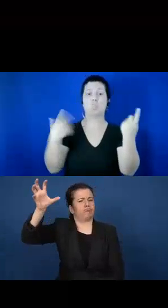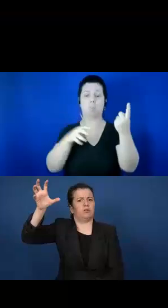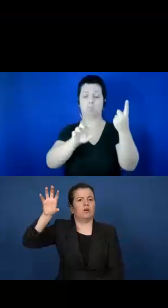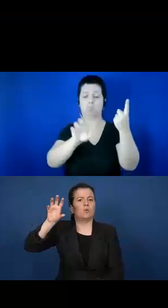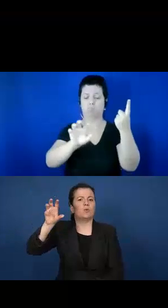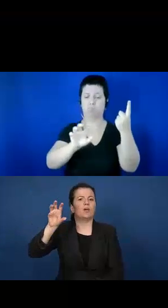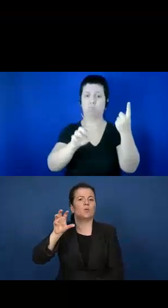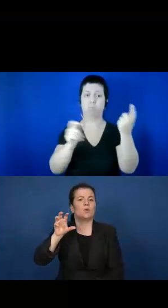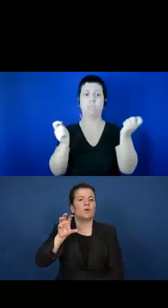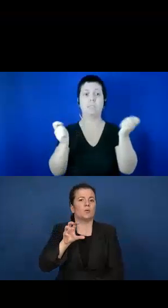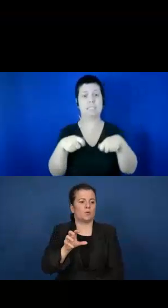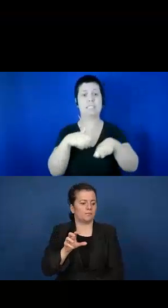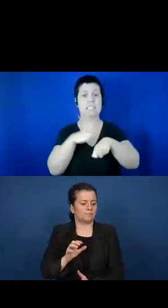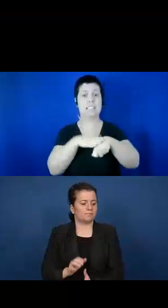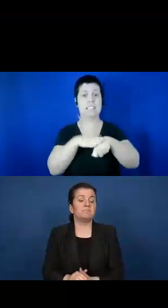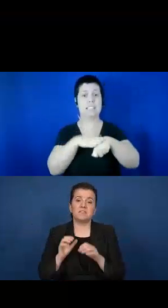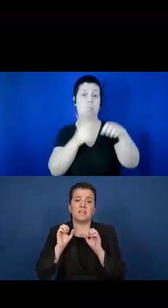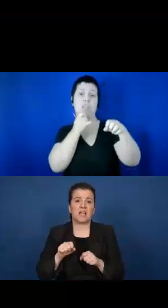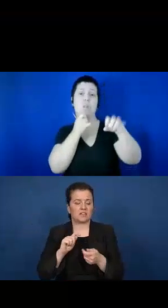that is easily possible.